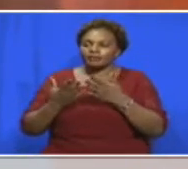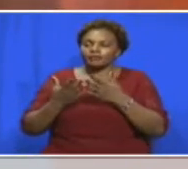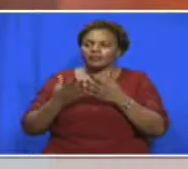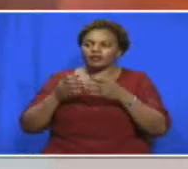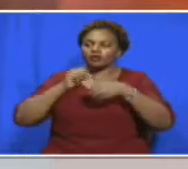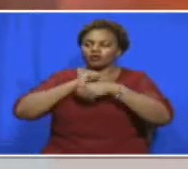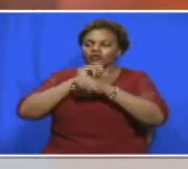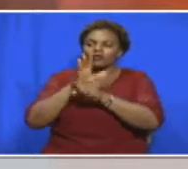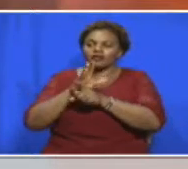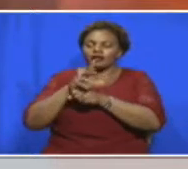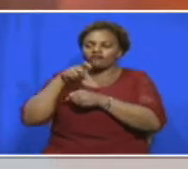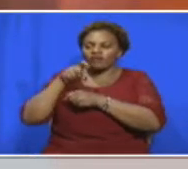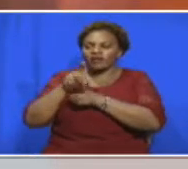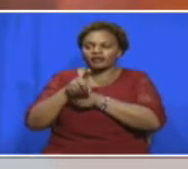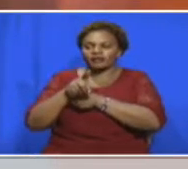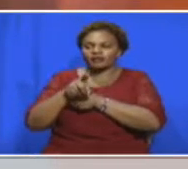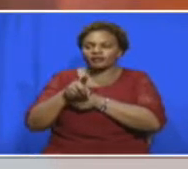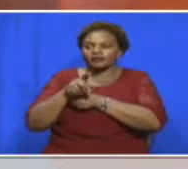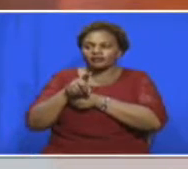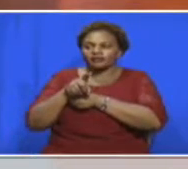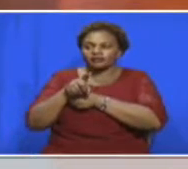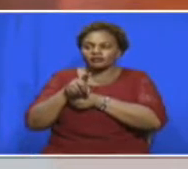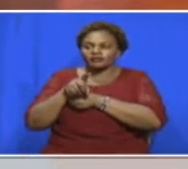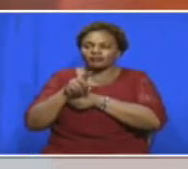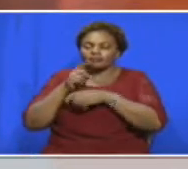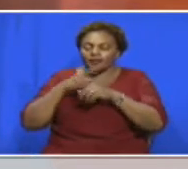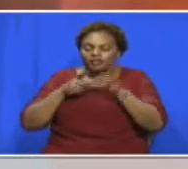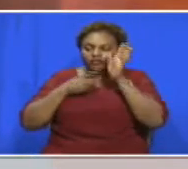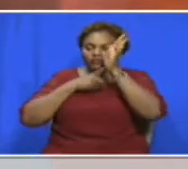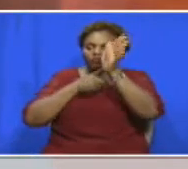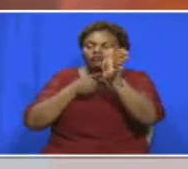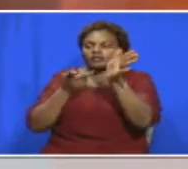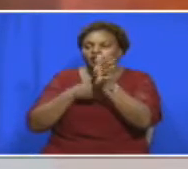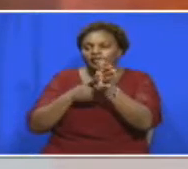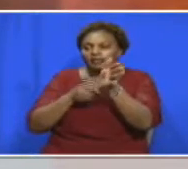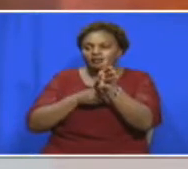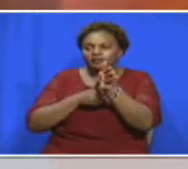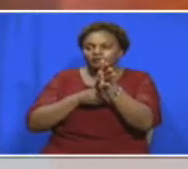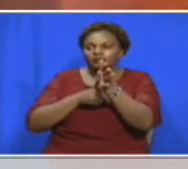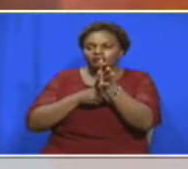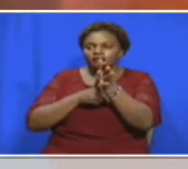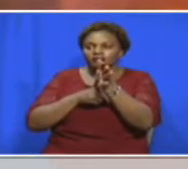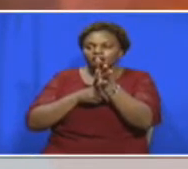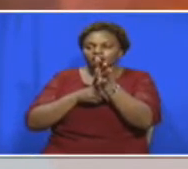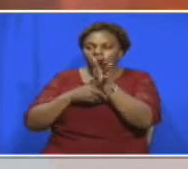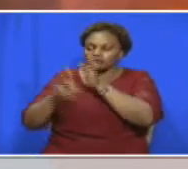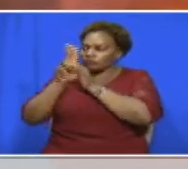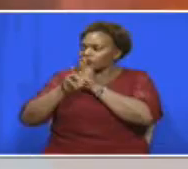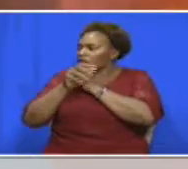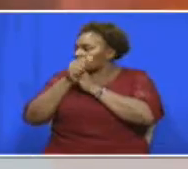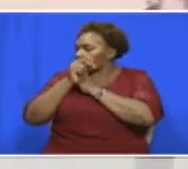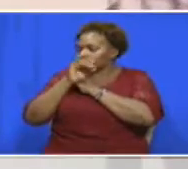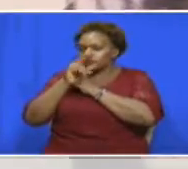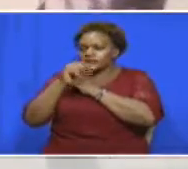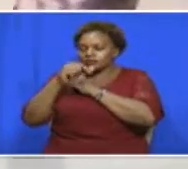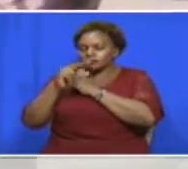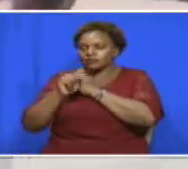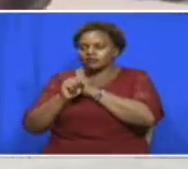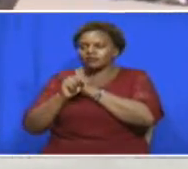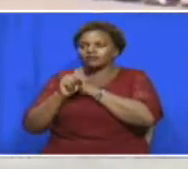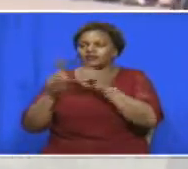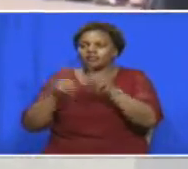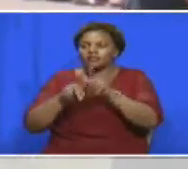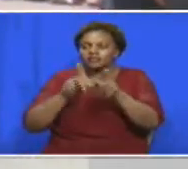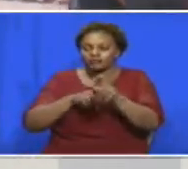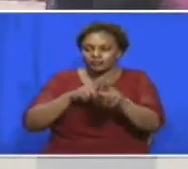the COVID-19 virus, but you test negative for using antigen test.